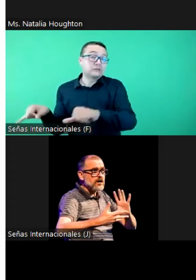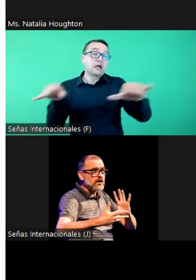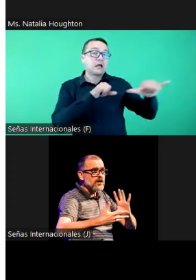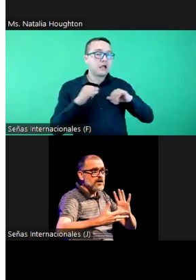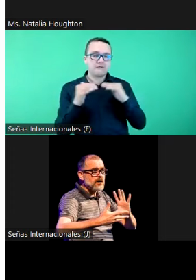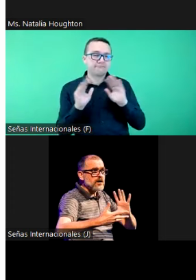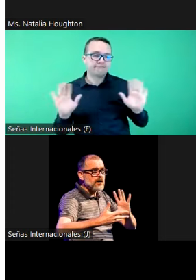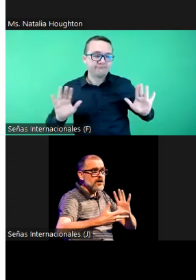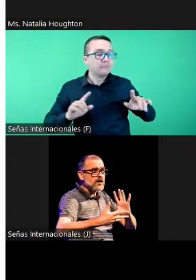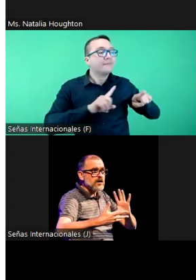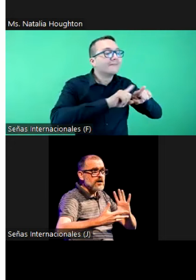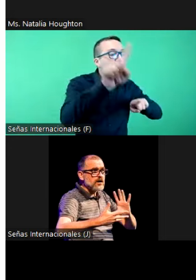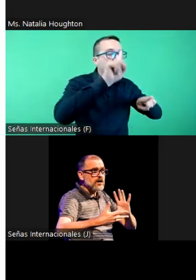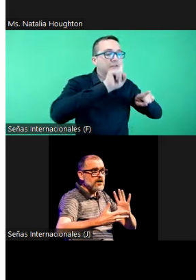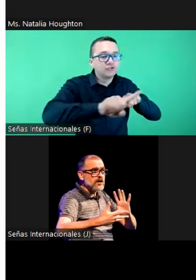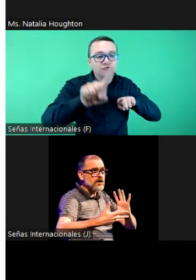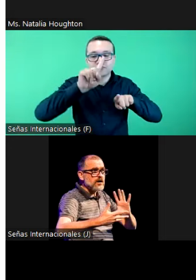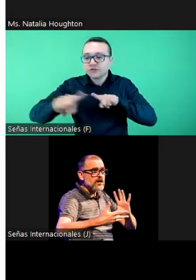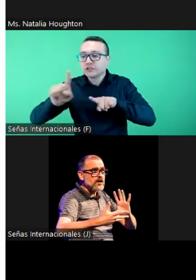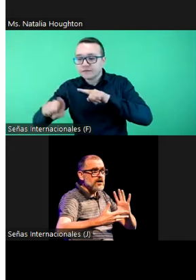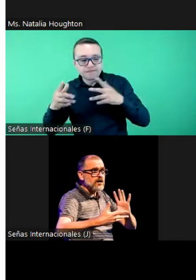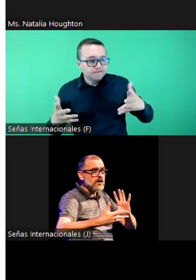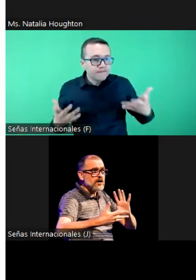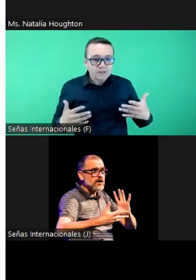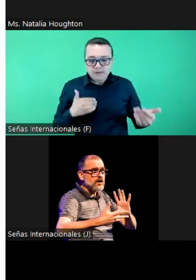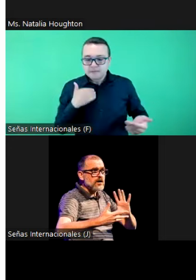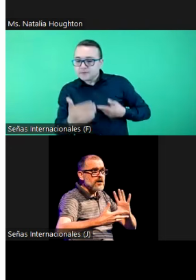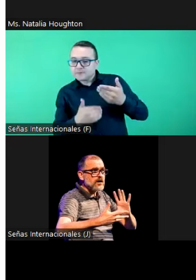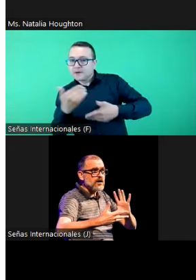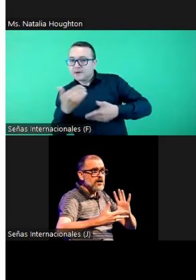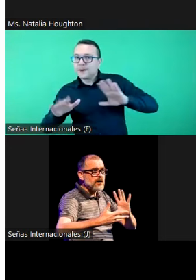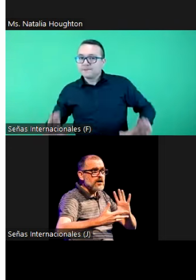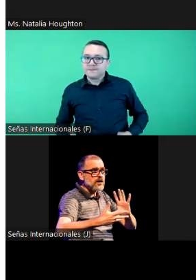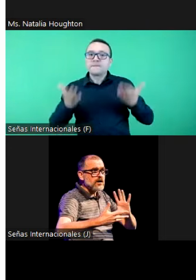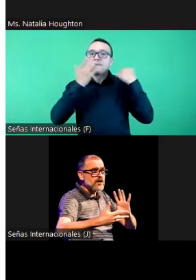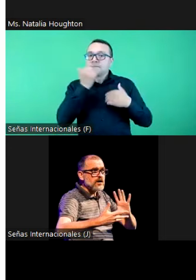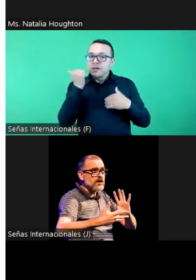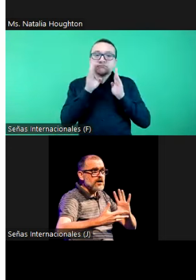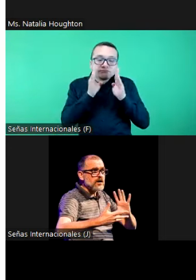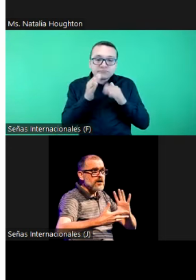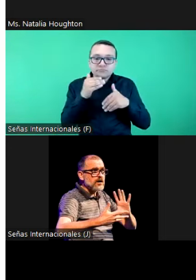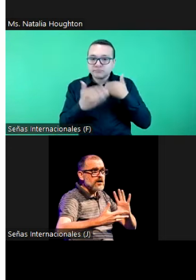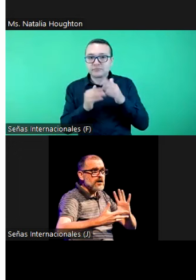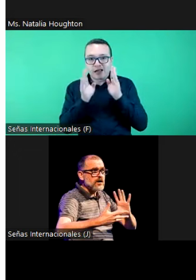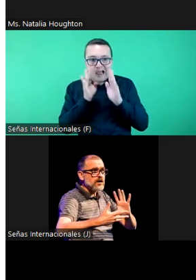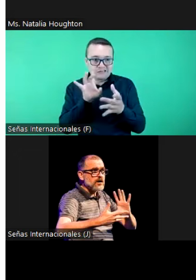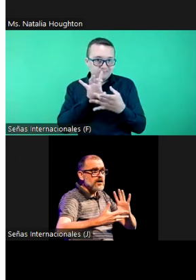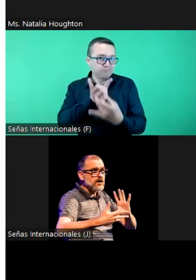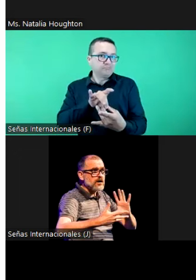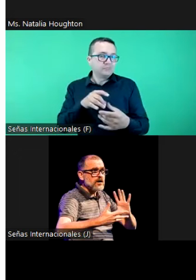groups, to improve the quality of services and the continuance of these